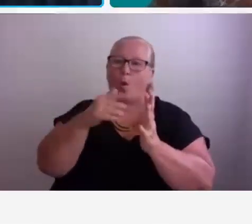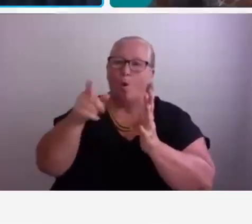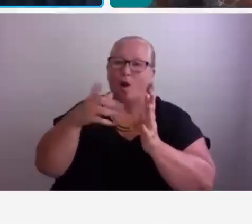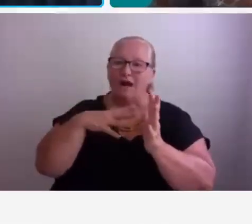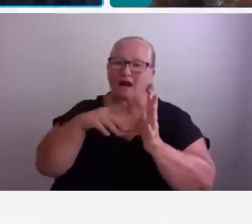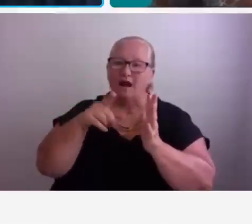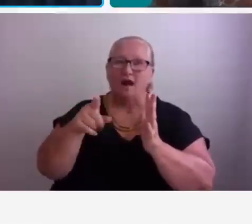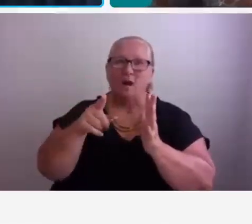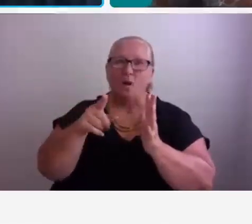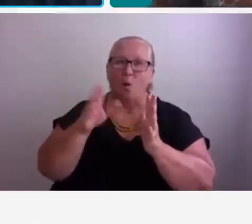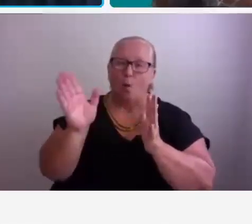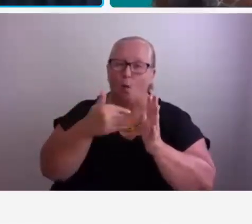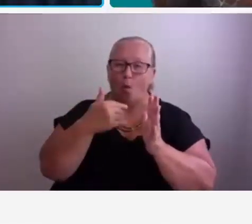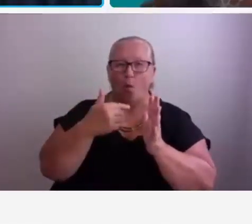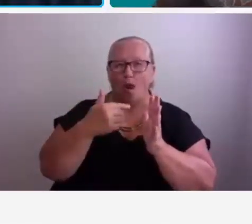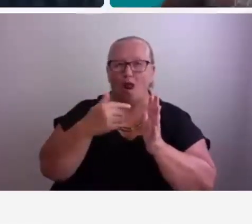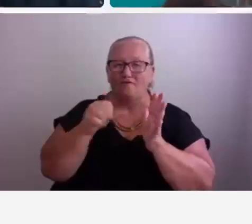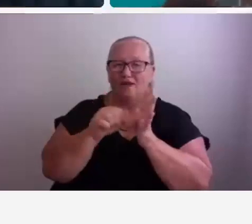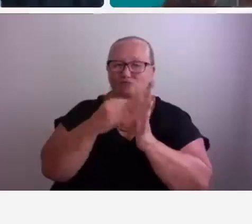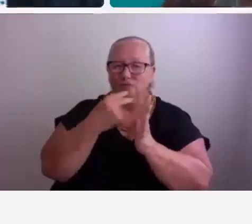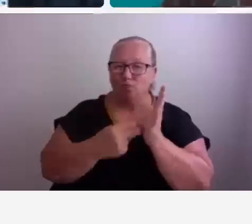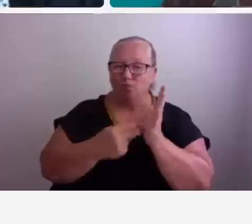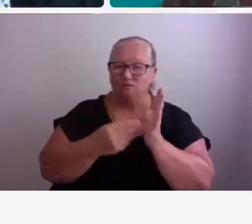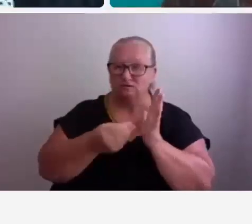purpose financial reports?